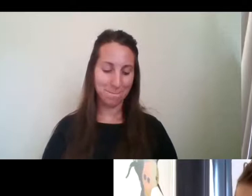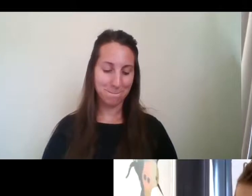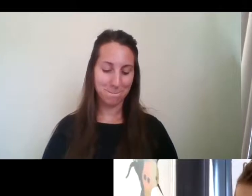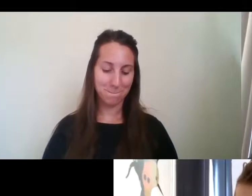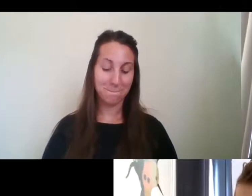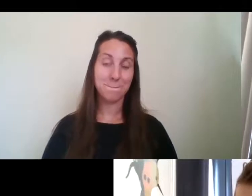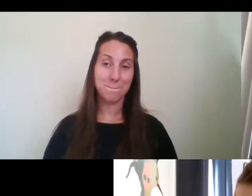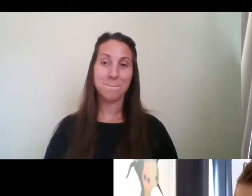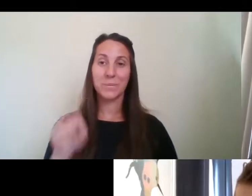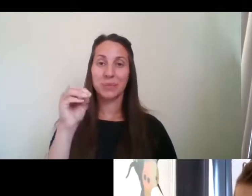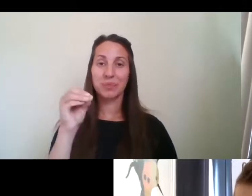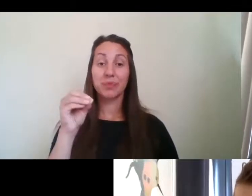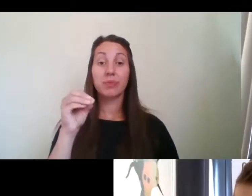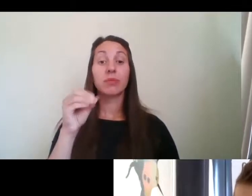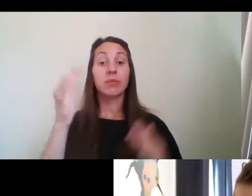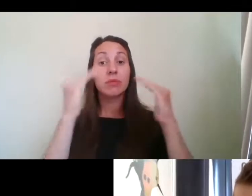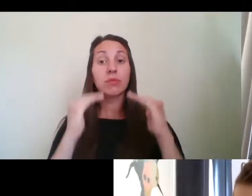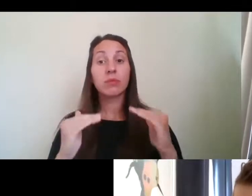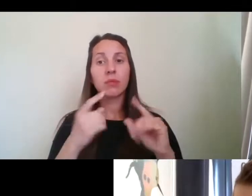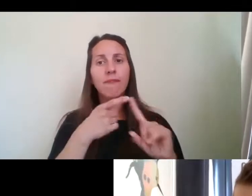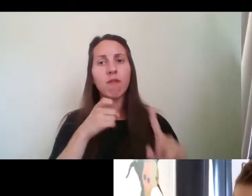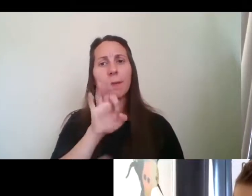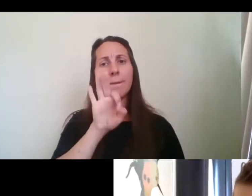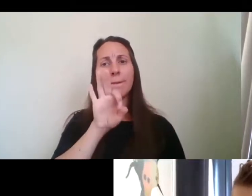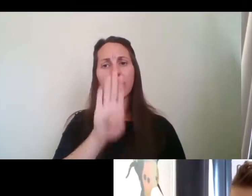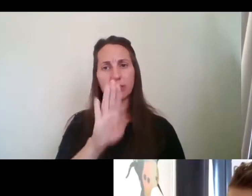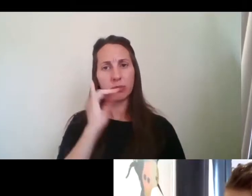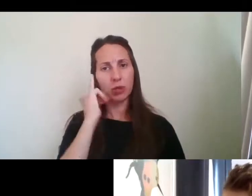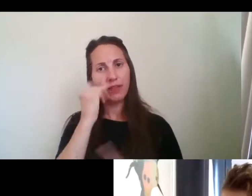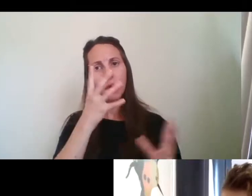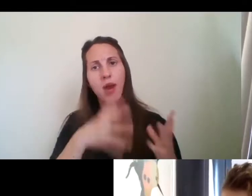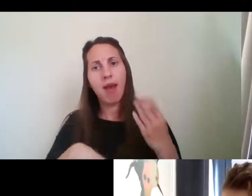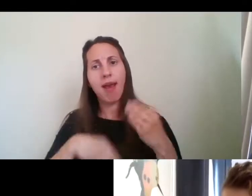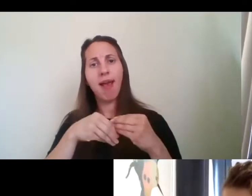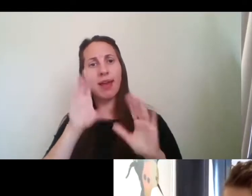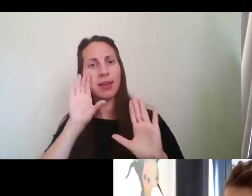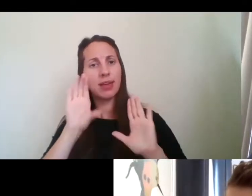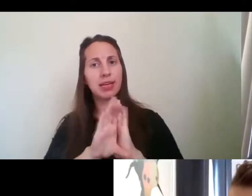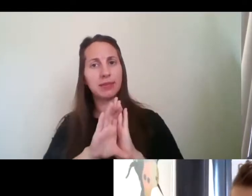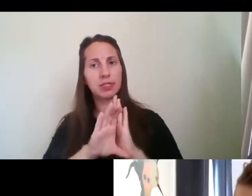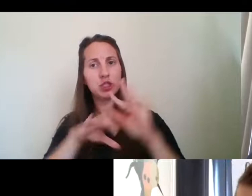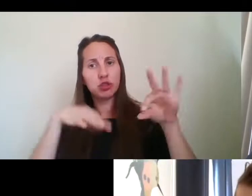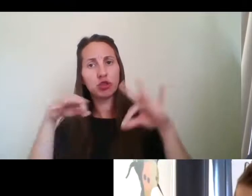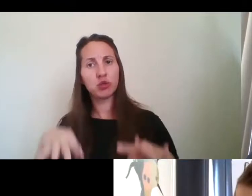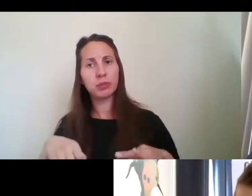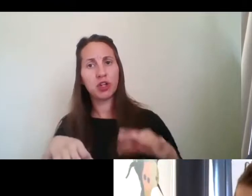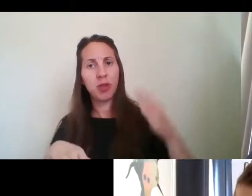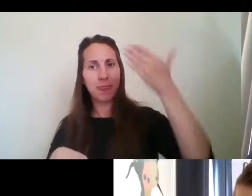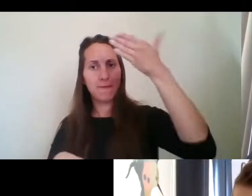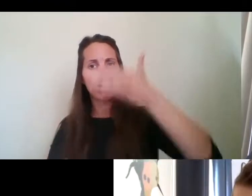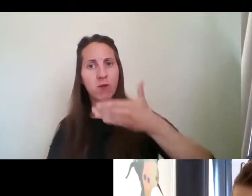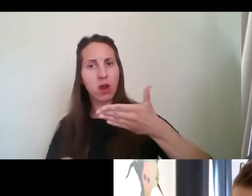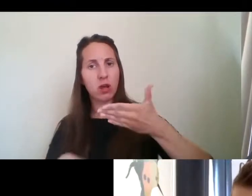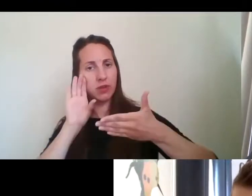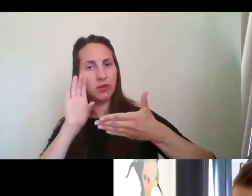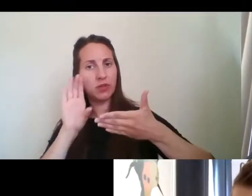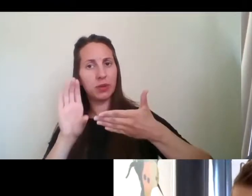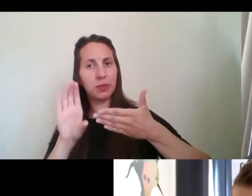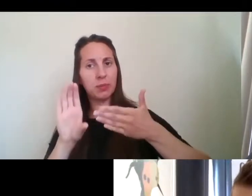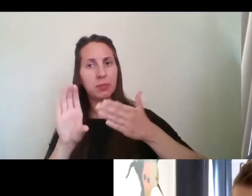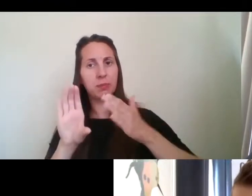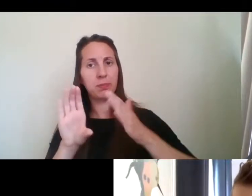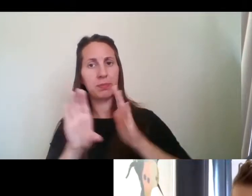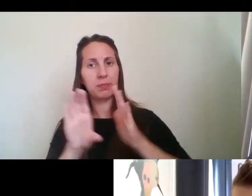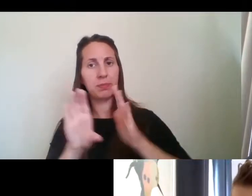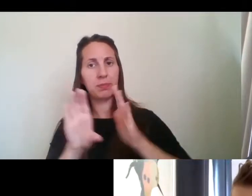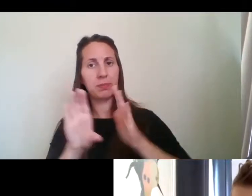So from Facebook, if you're putting an image description on the description part of the photo, where even folks without screen readers could see it,